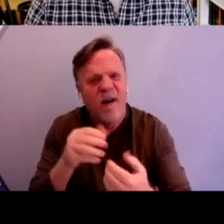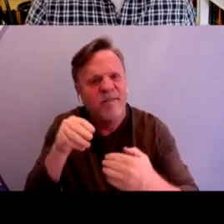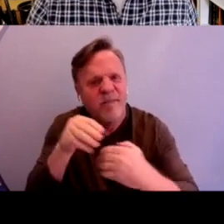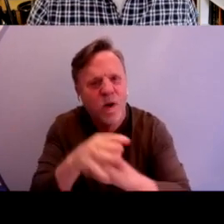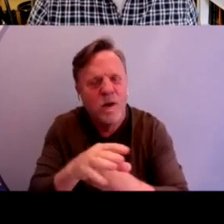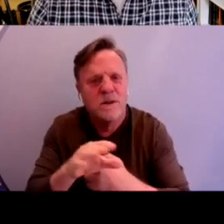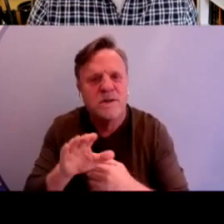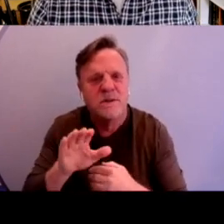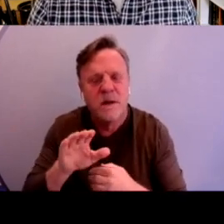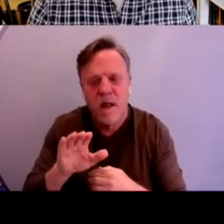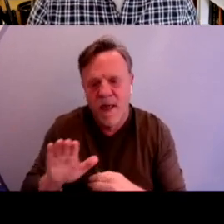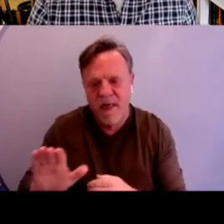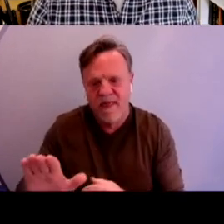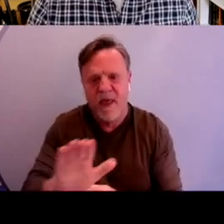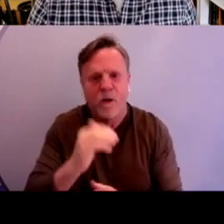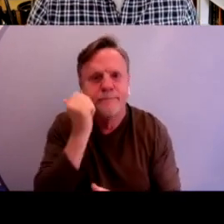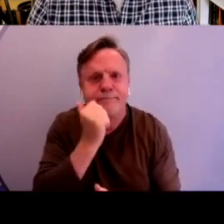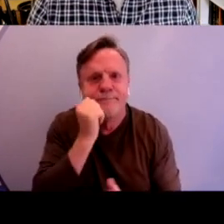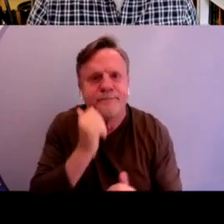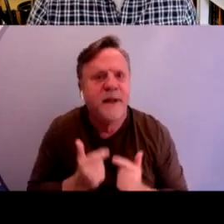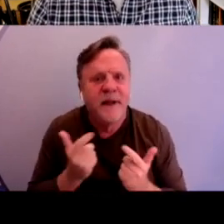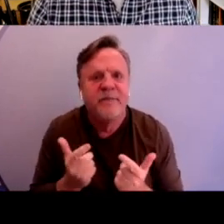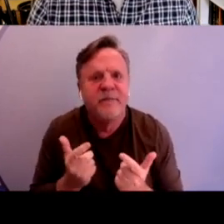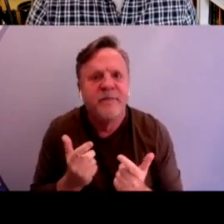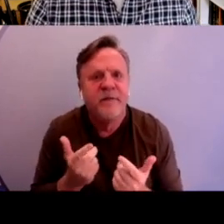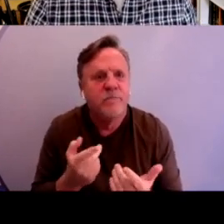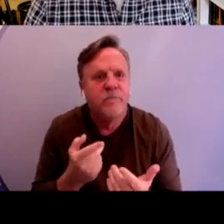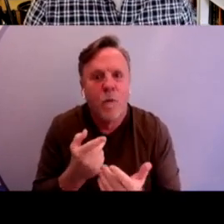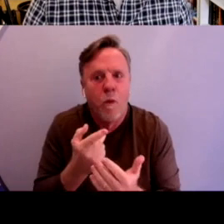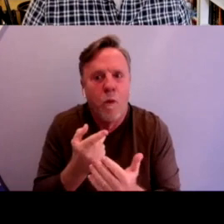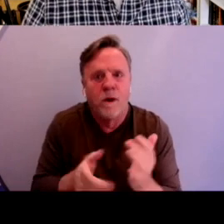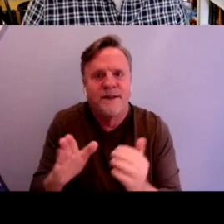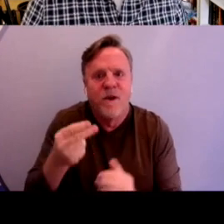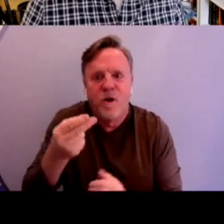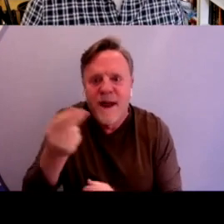their daily life? What's been their history?